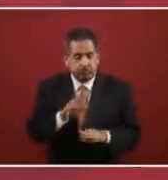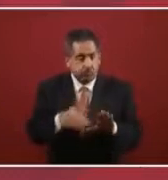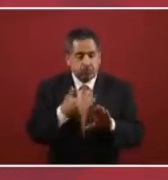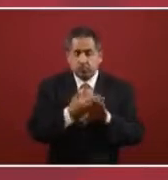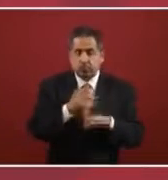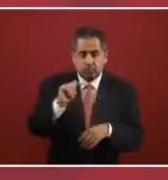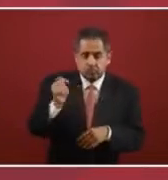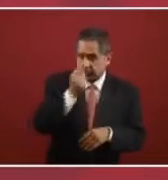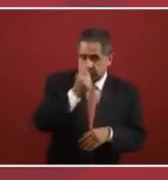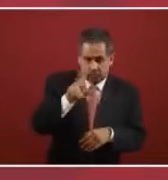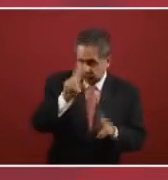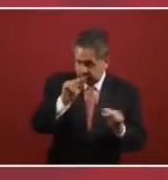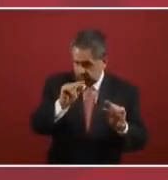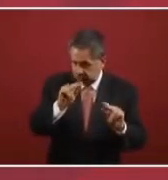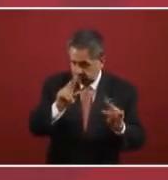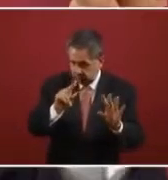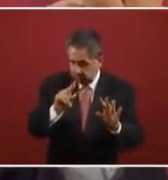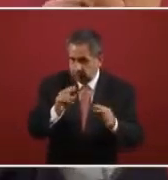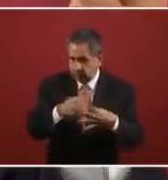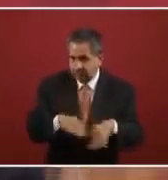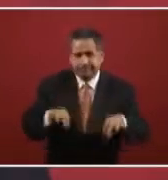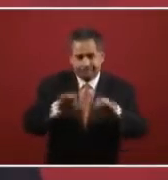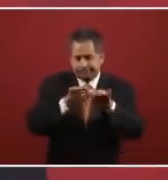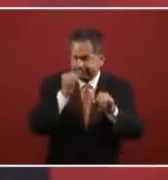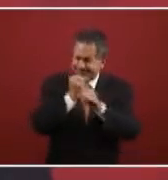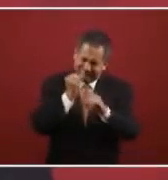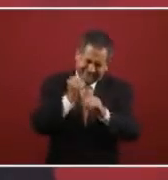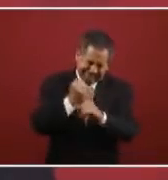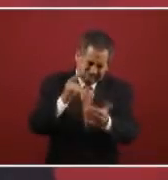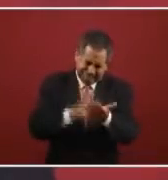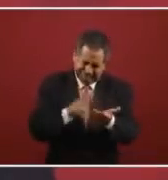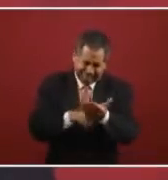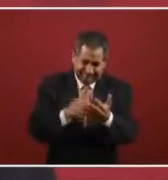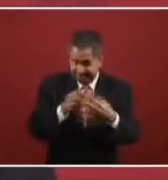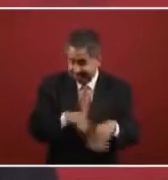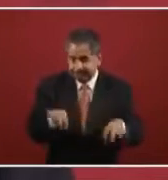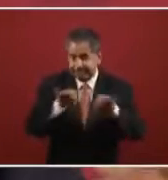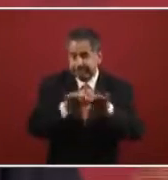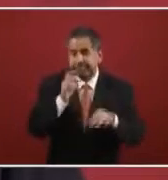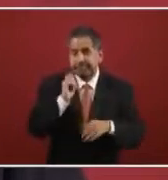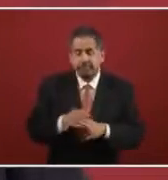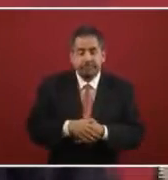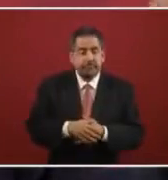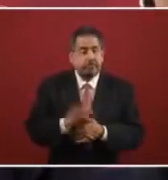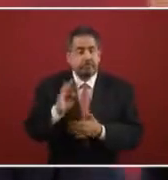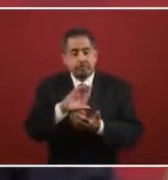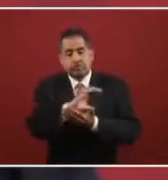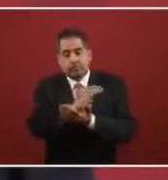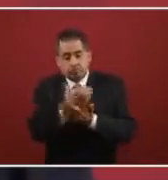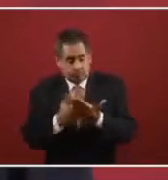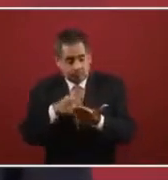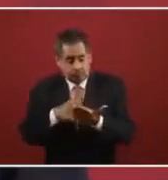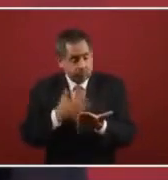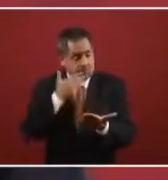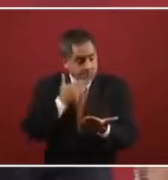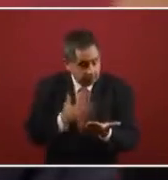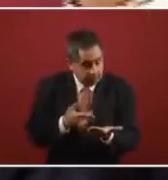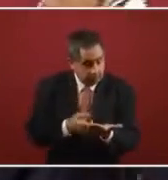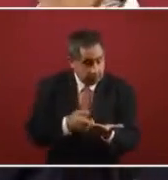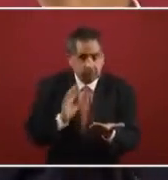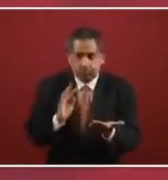I am tecnología. not against Es technology. fundamental el It is internet. fundable, this internet. Y si los contratos están And if the bien, contracts are